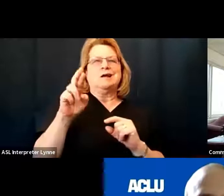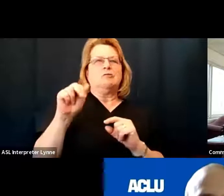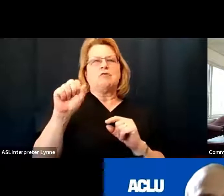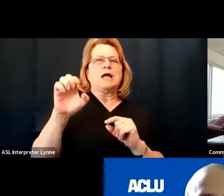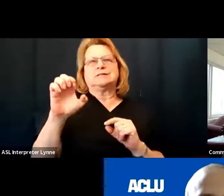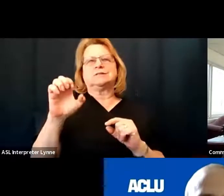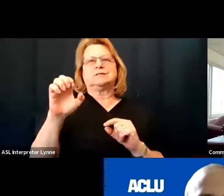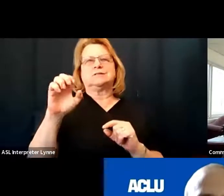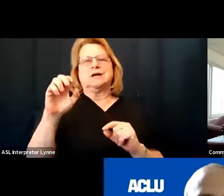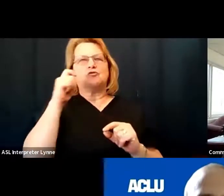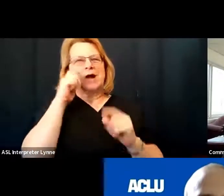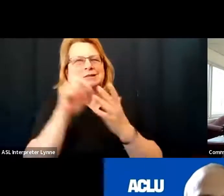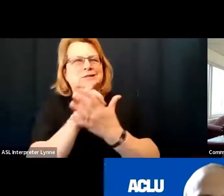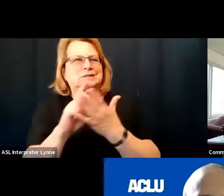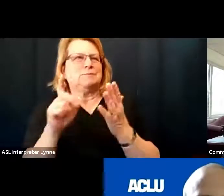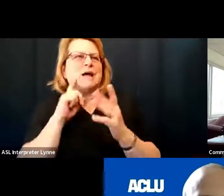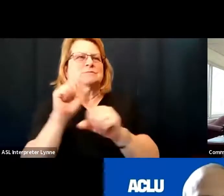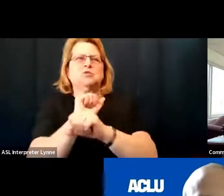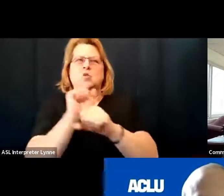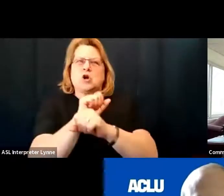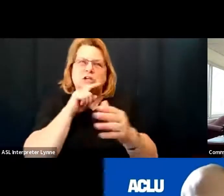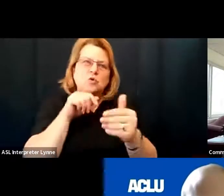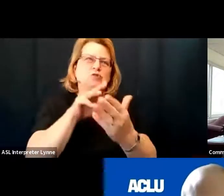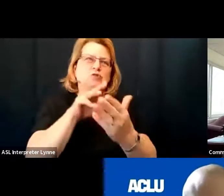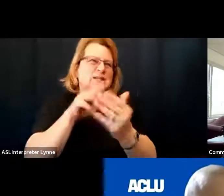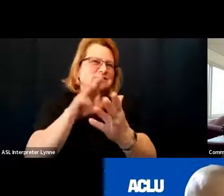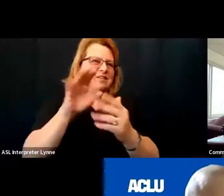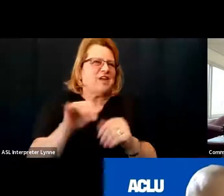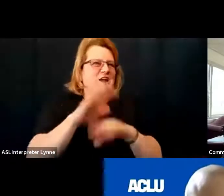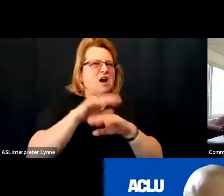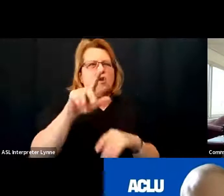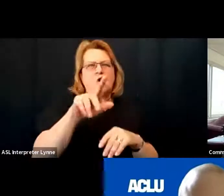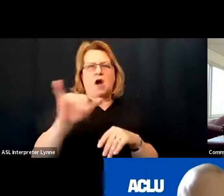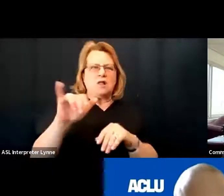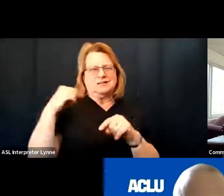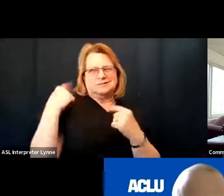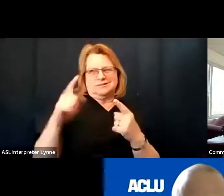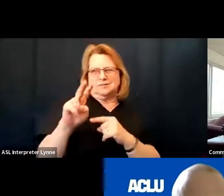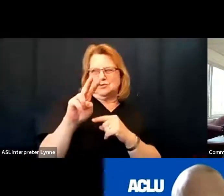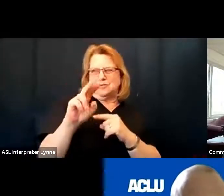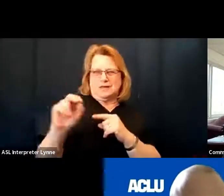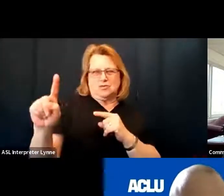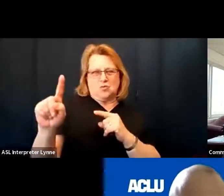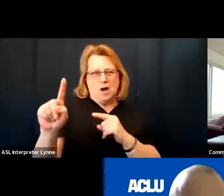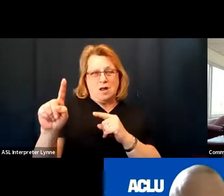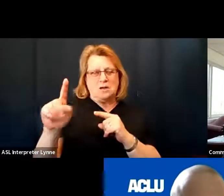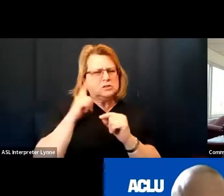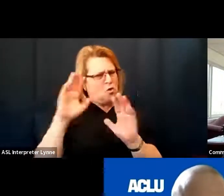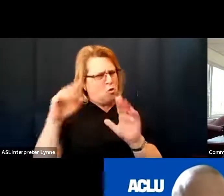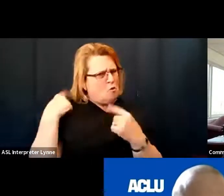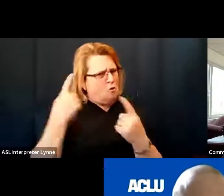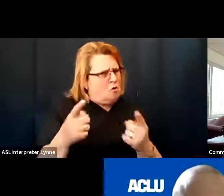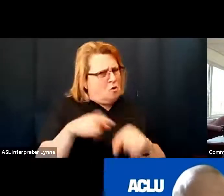Long Island since 2001. And so I'm curious, given this kind of long vantage point that you have,